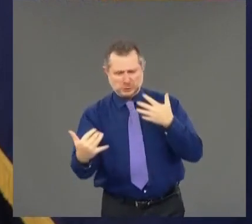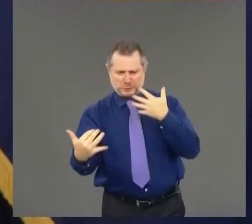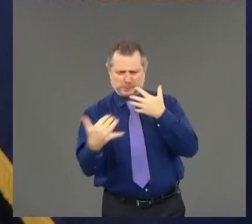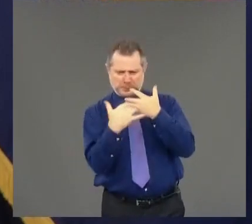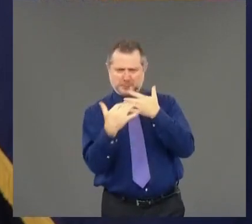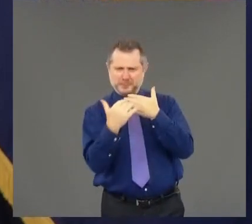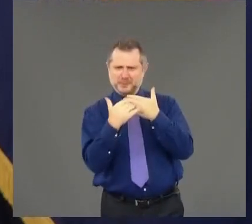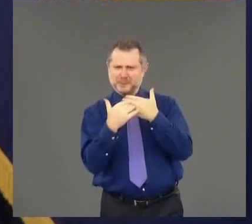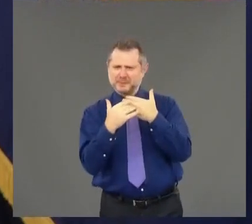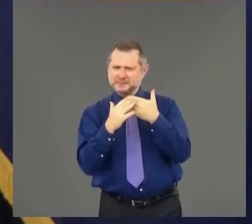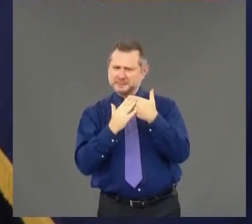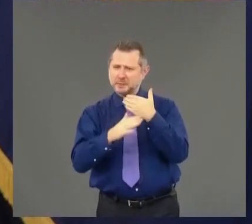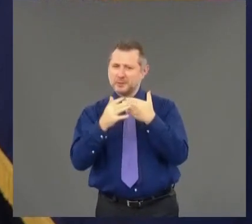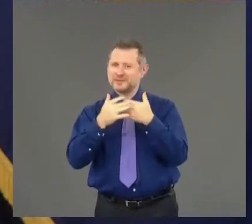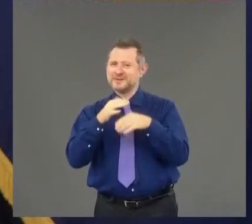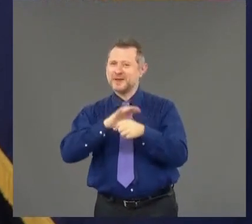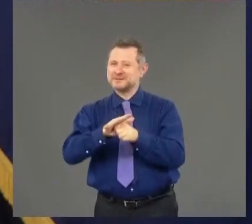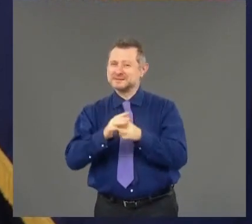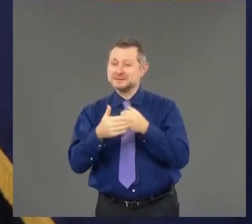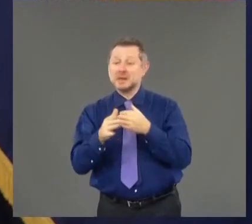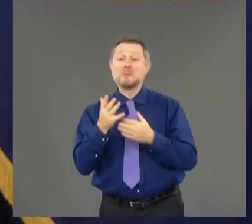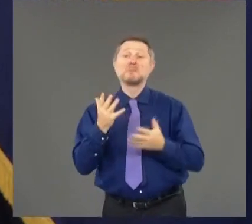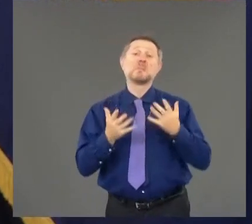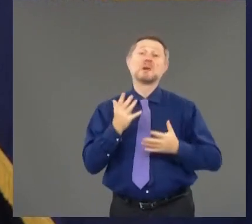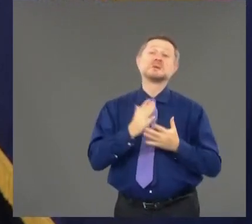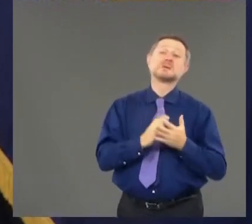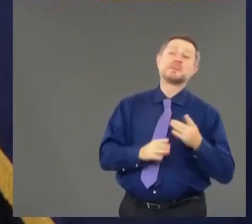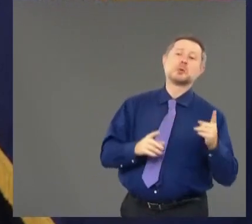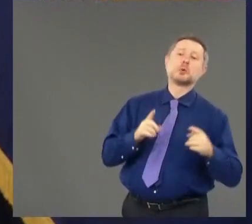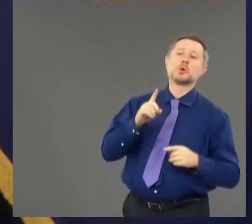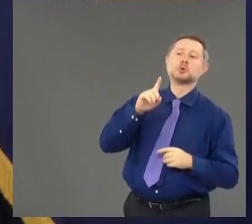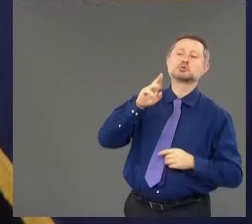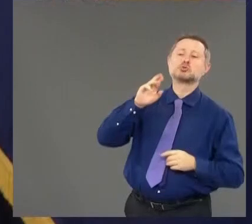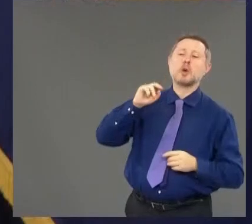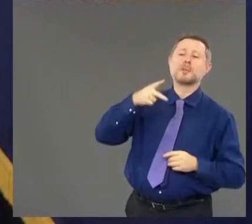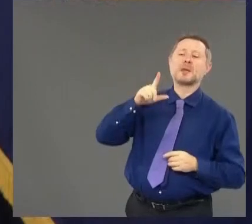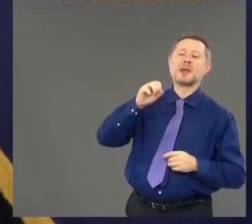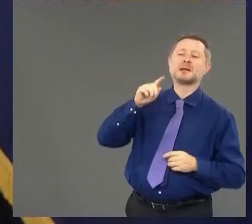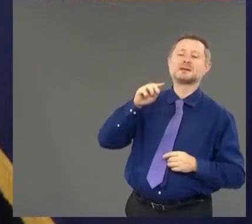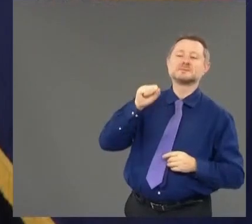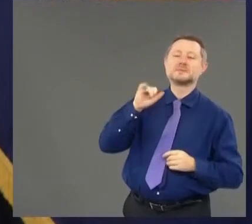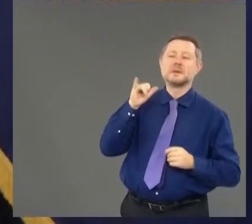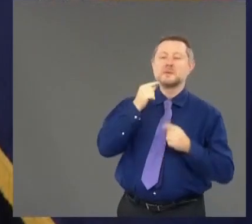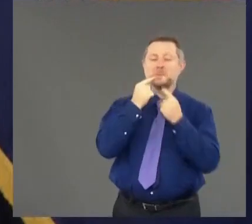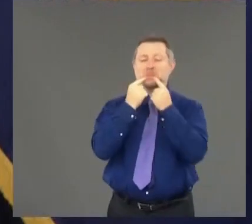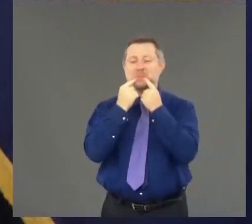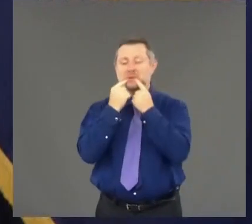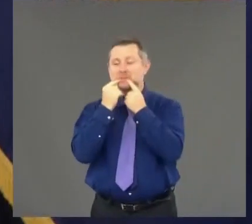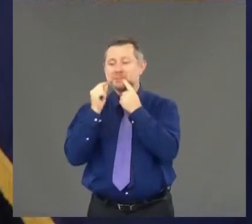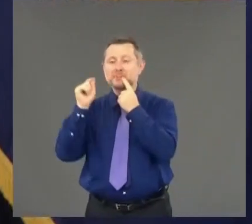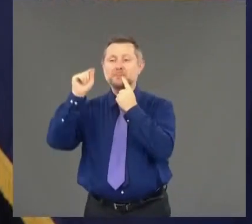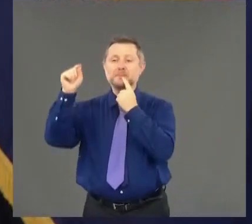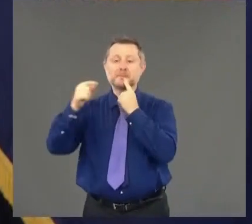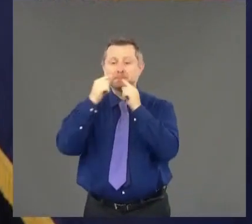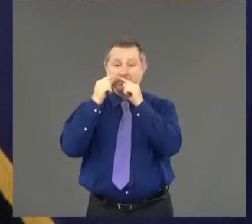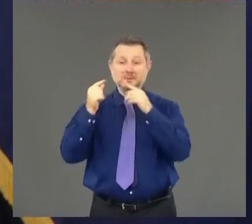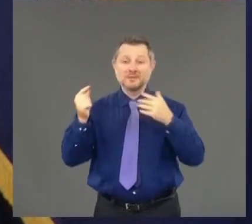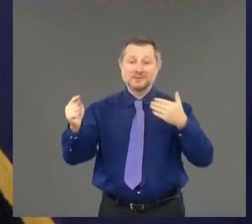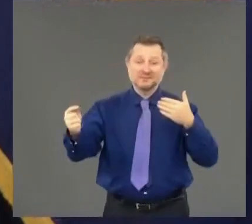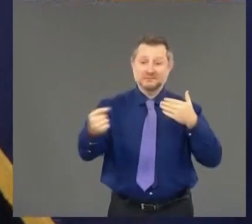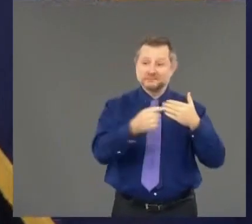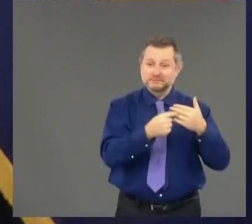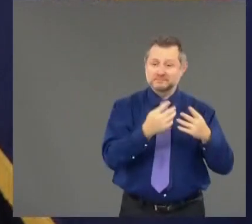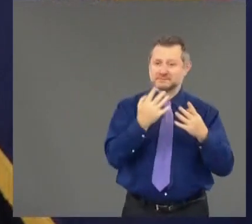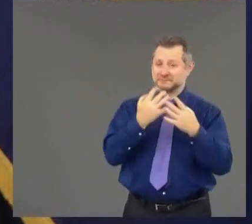or if not the COVID virus, the droplets that carry the virus. But this is just an added benefit. It's